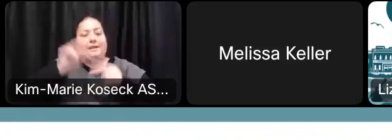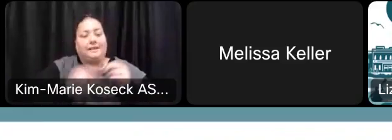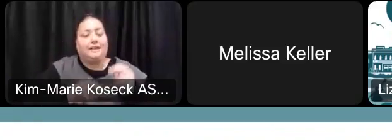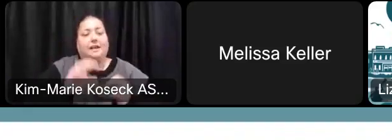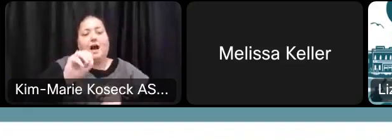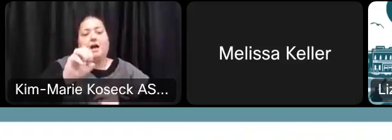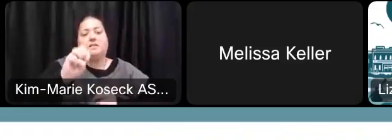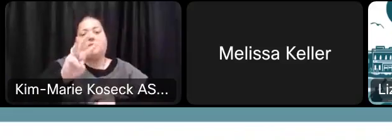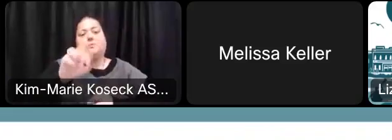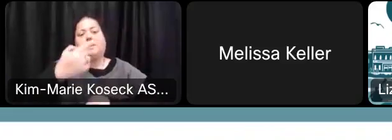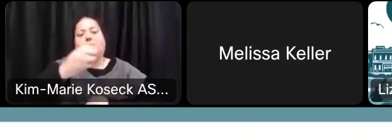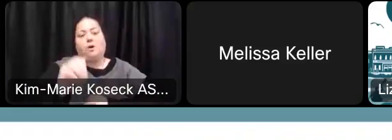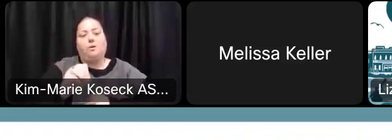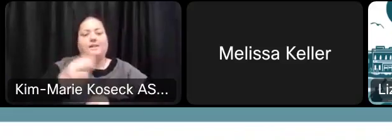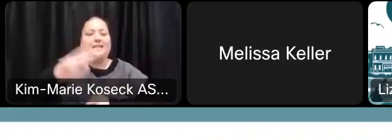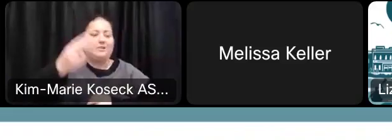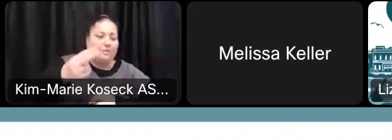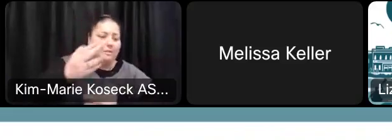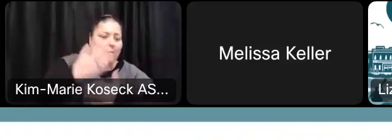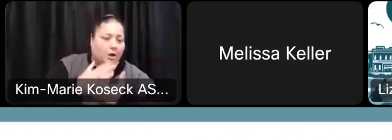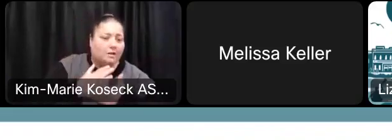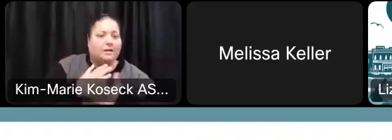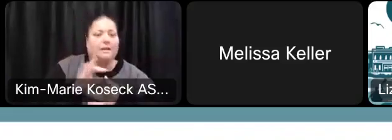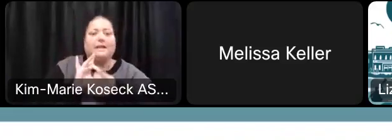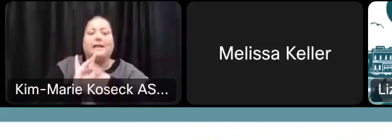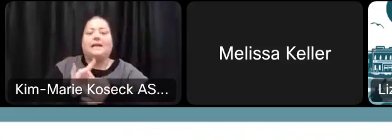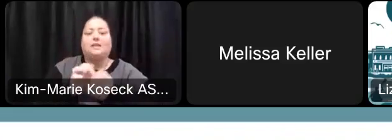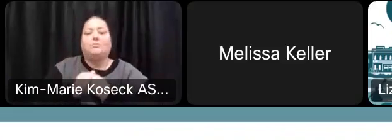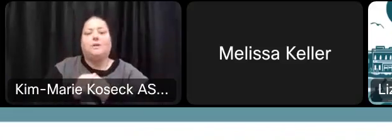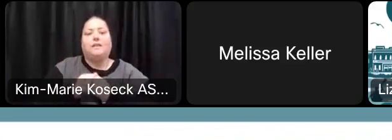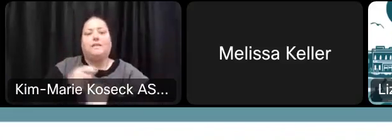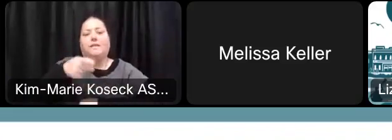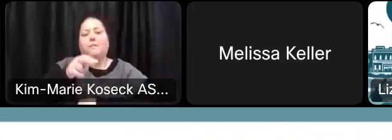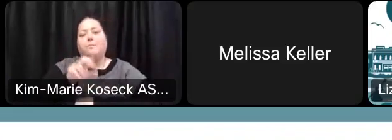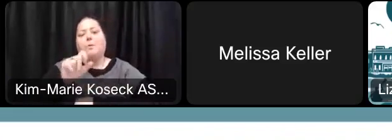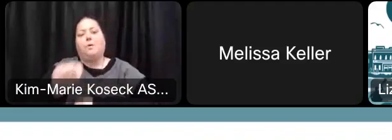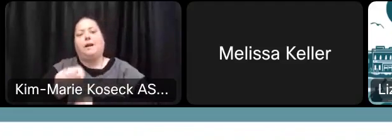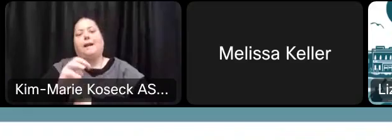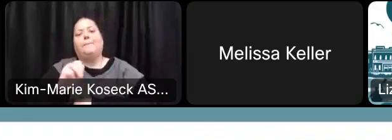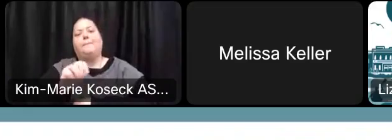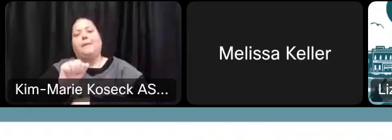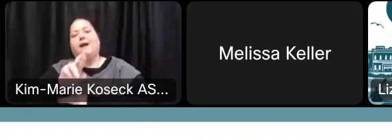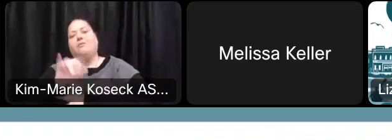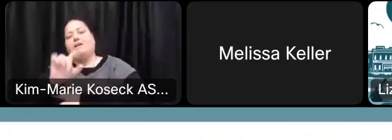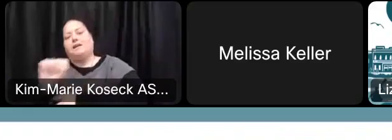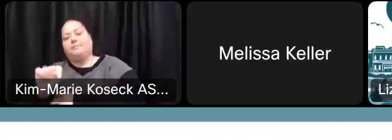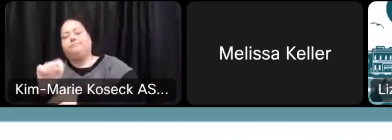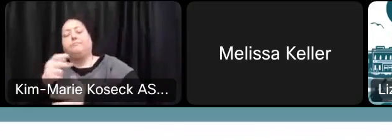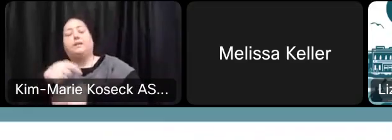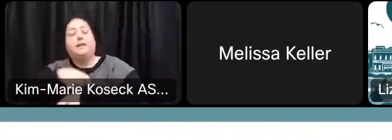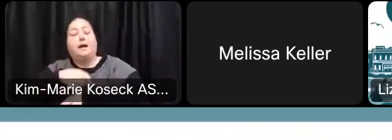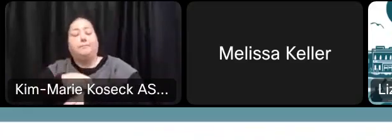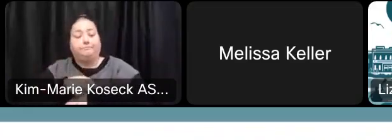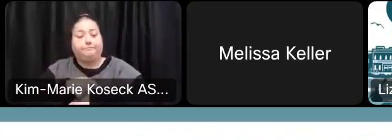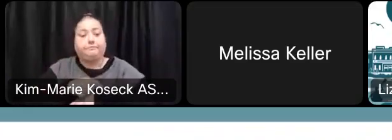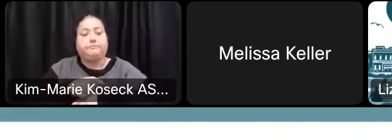a historical purpose. It also has a connection to the port and maritime history of Oswego. On the left